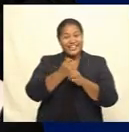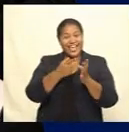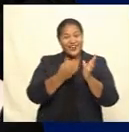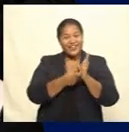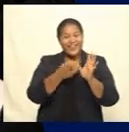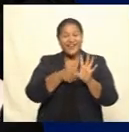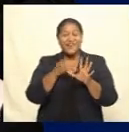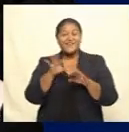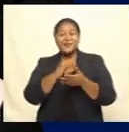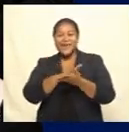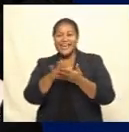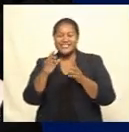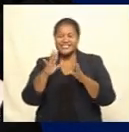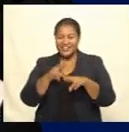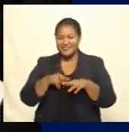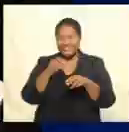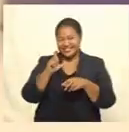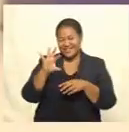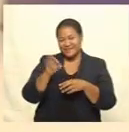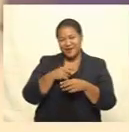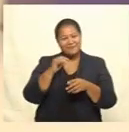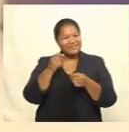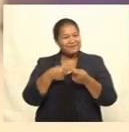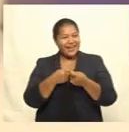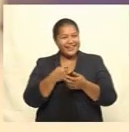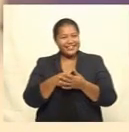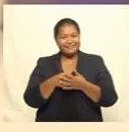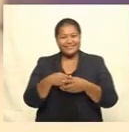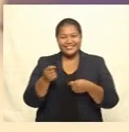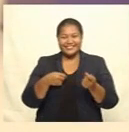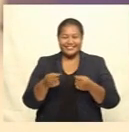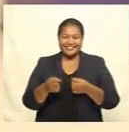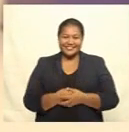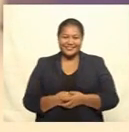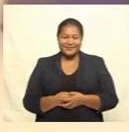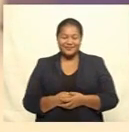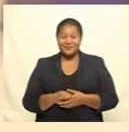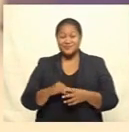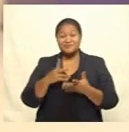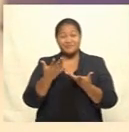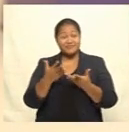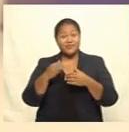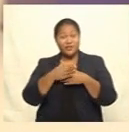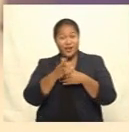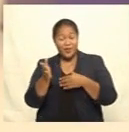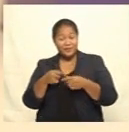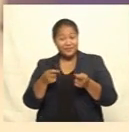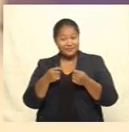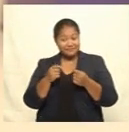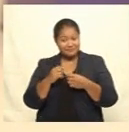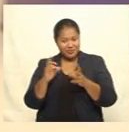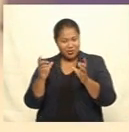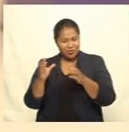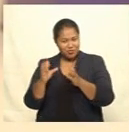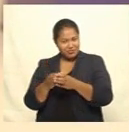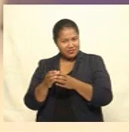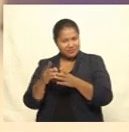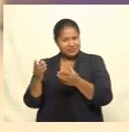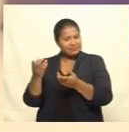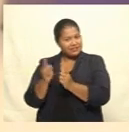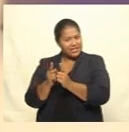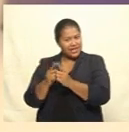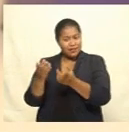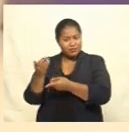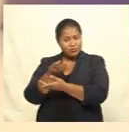HFC Bank with the latest from the money market. The latest Federal Open Market Committee meeting and press conference has come and gone